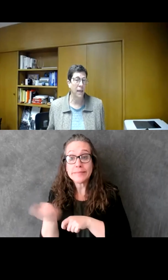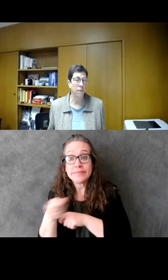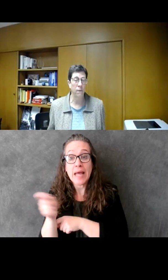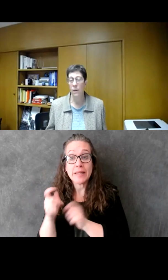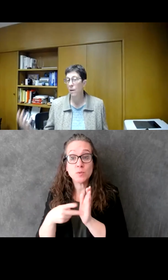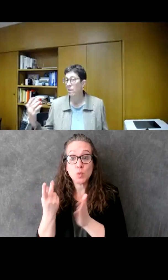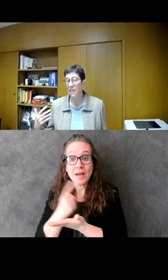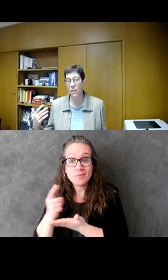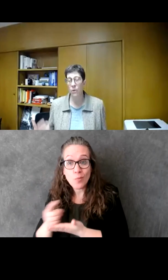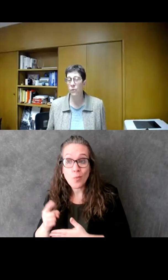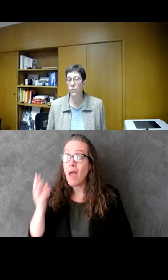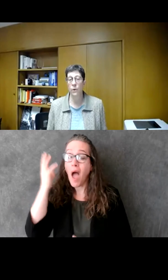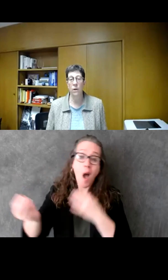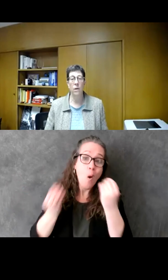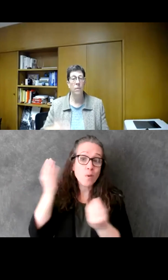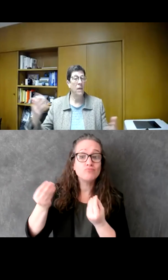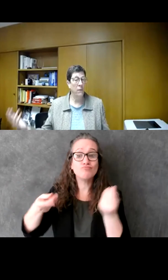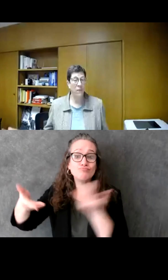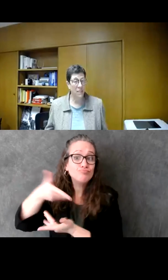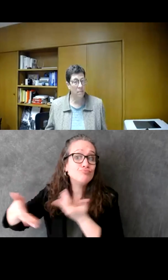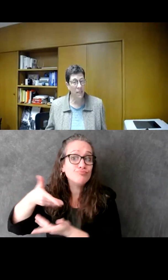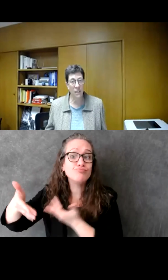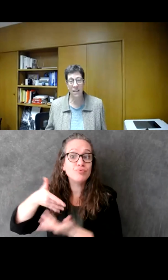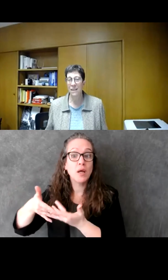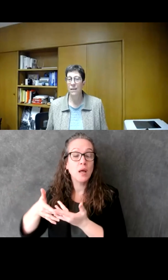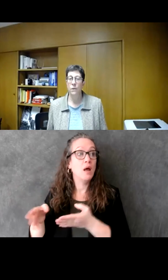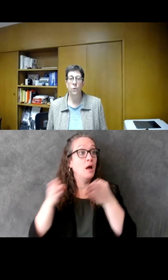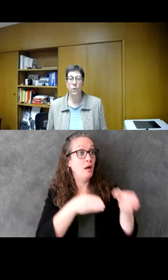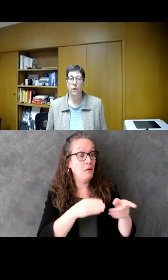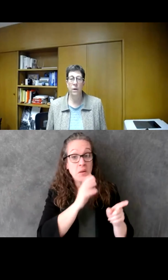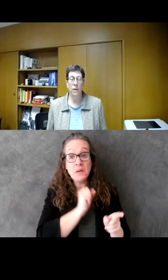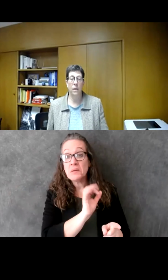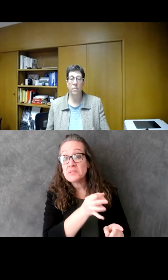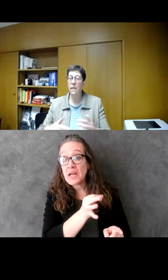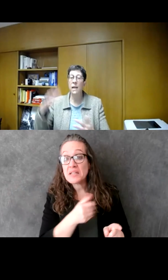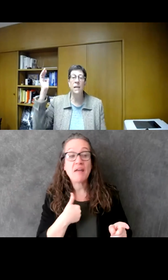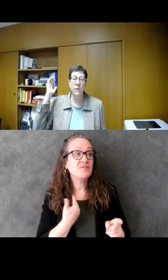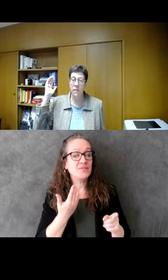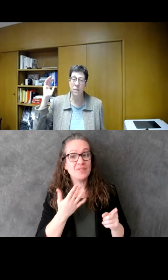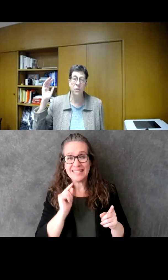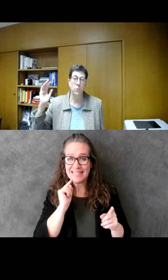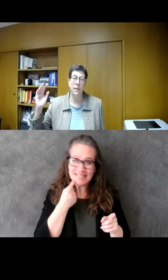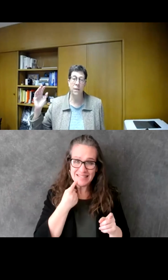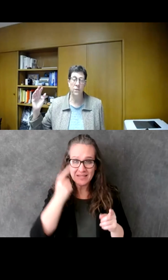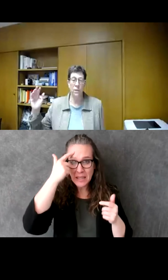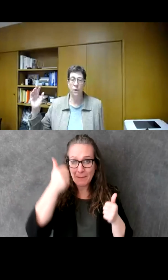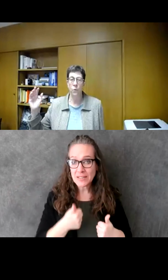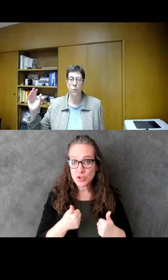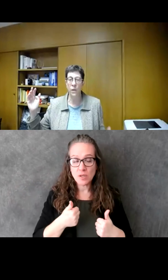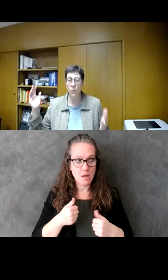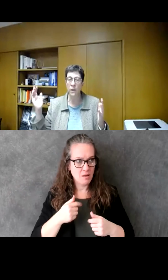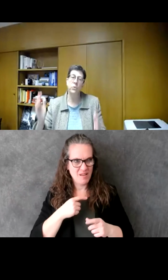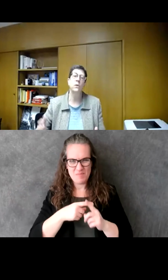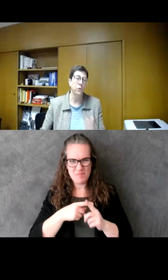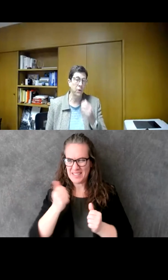enjoying life. 90-year-olds who have advanced dementia, or and everything in between. So